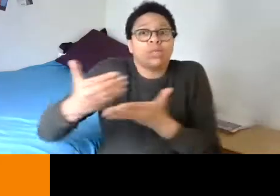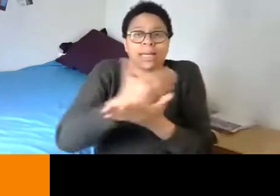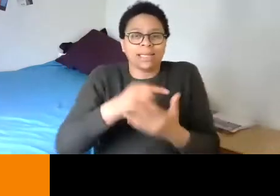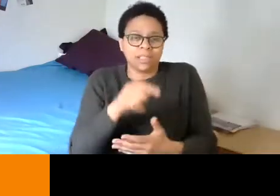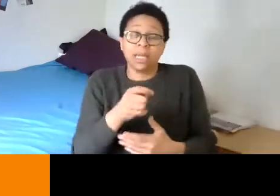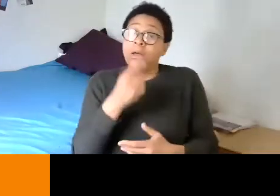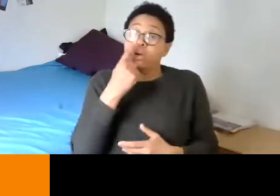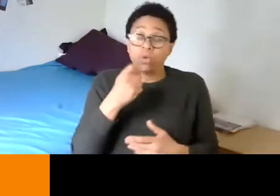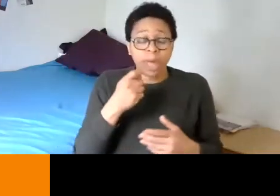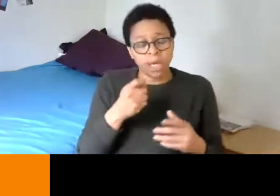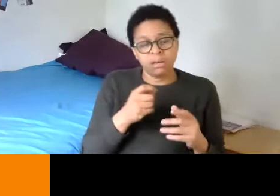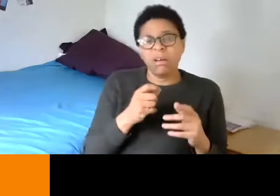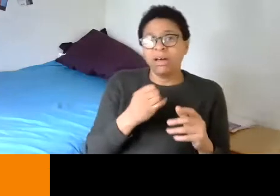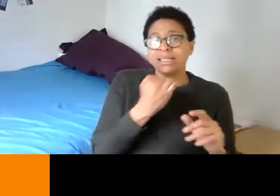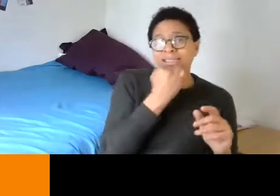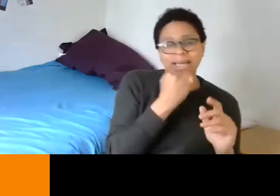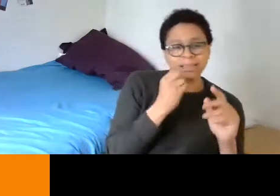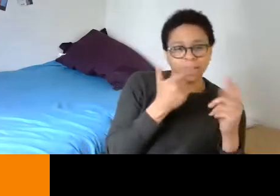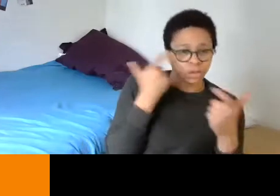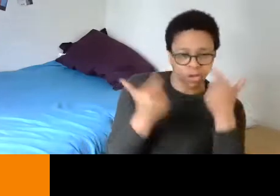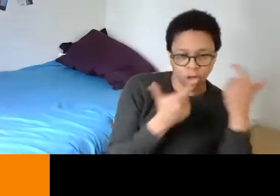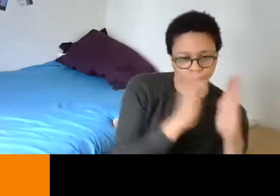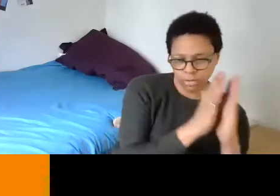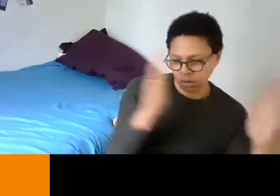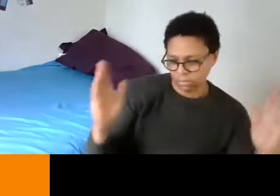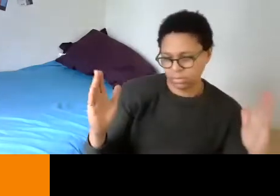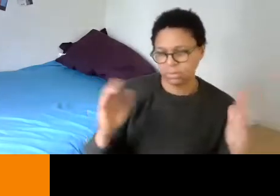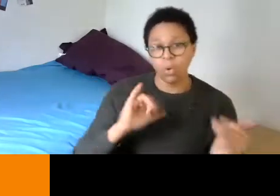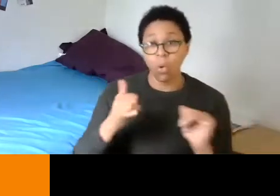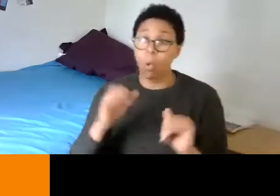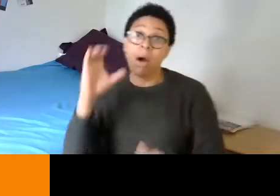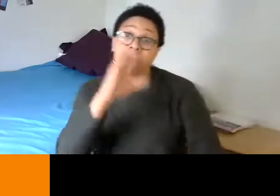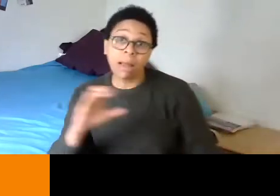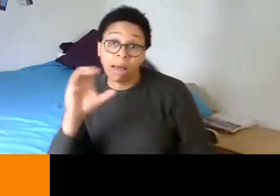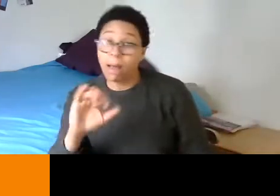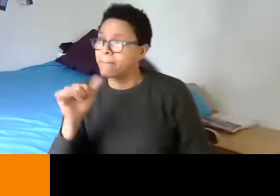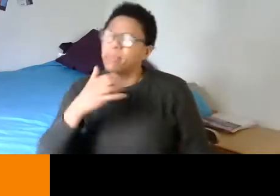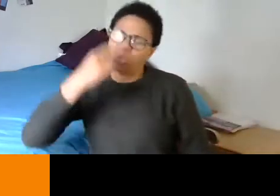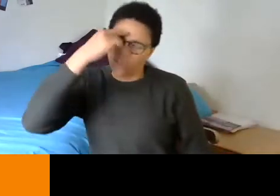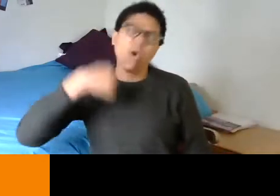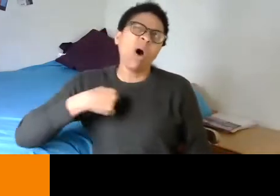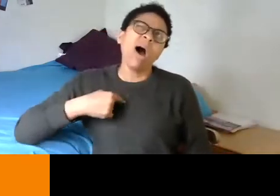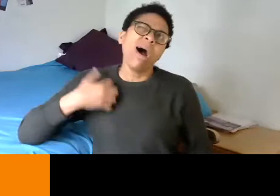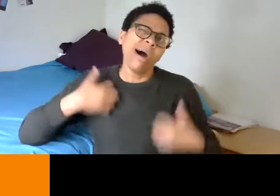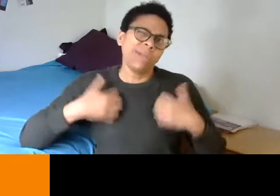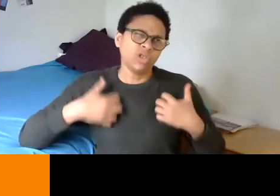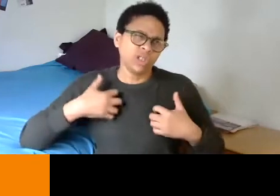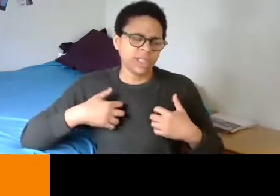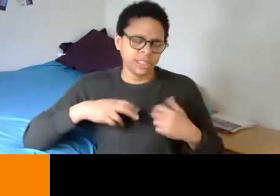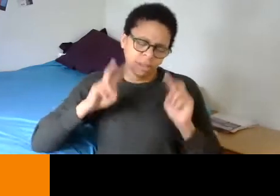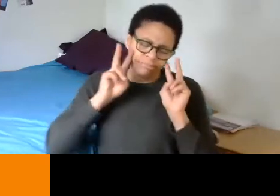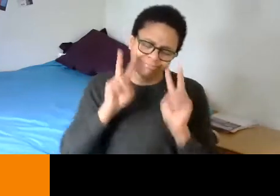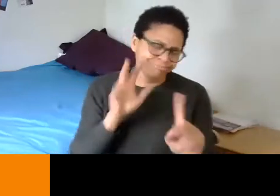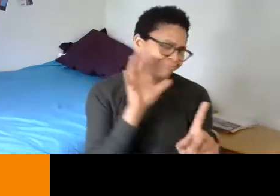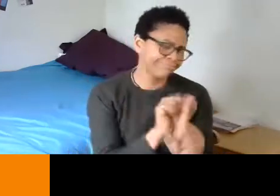filter by date, format, and there are even options to filter by colour if you want to find images across the collection with sort of similar or specific